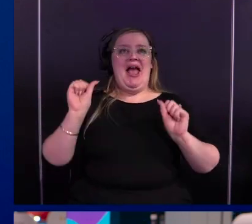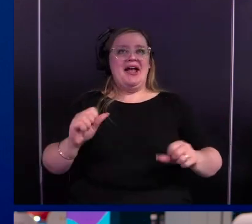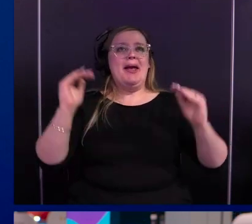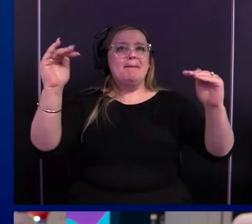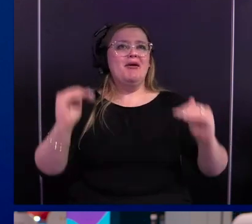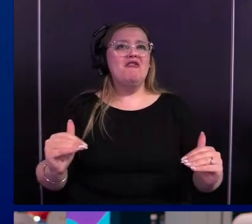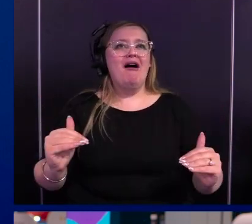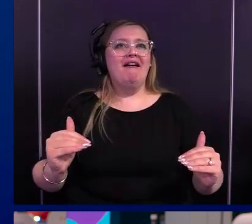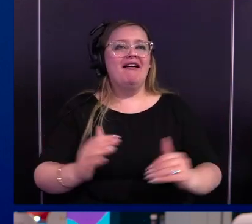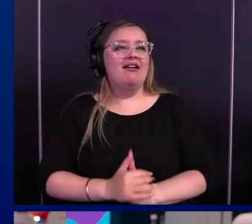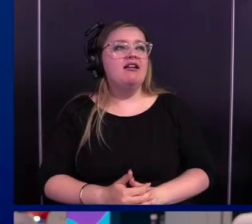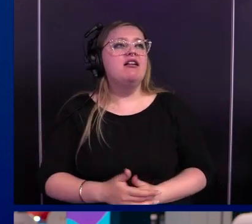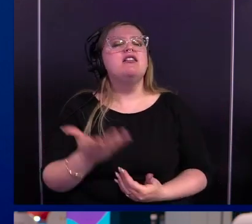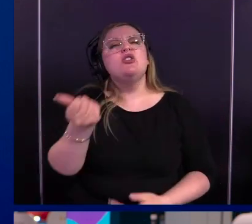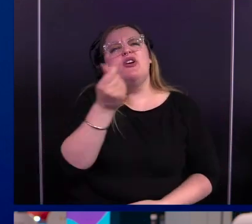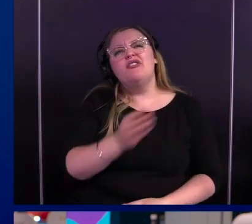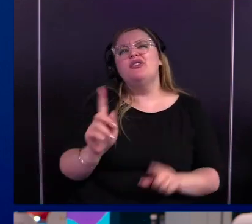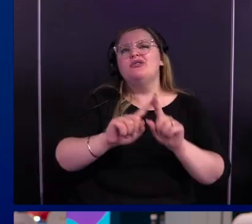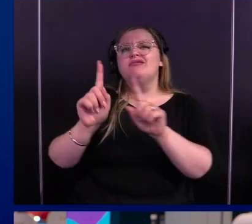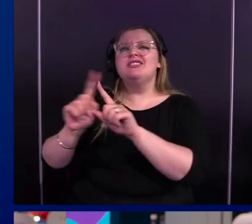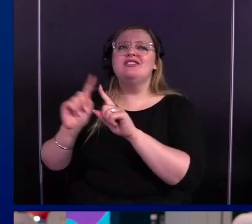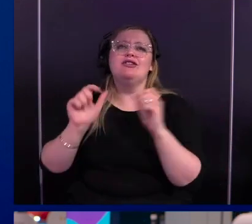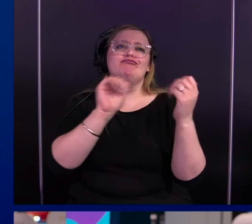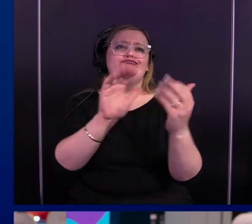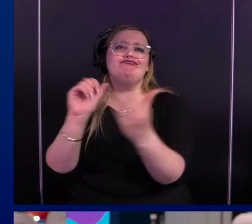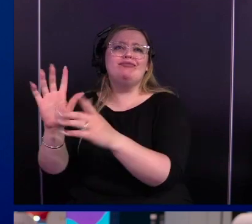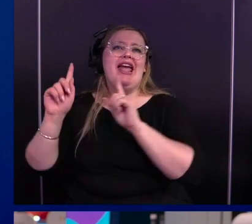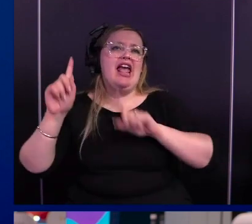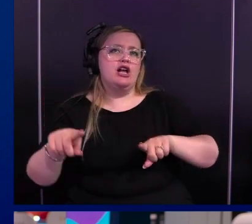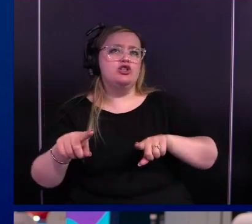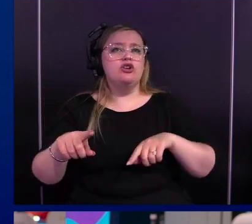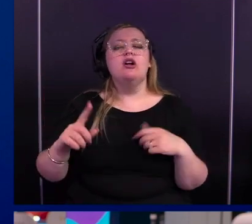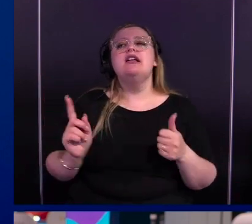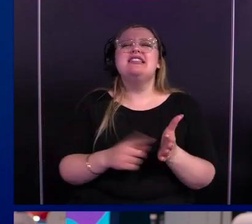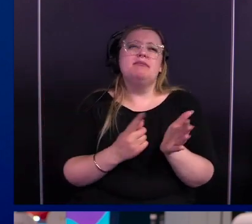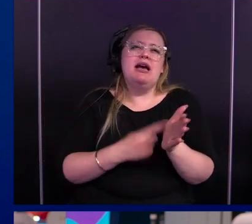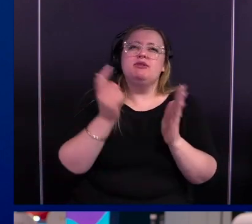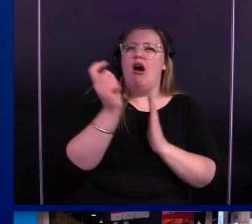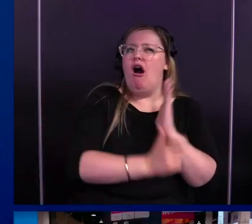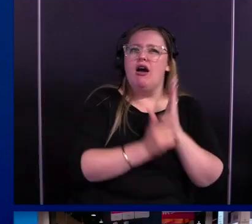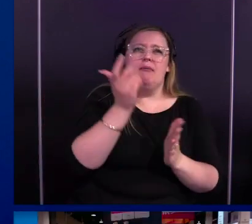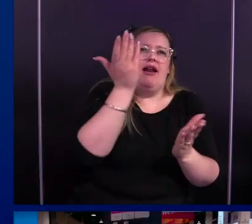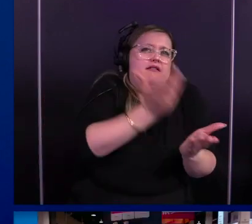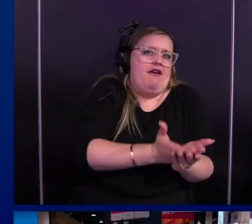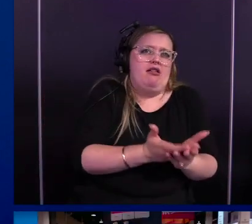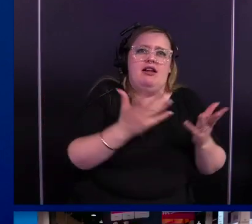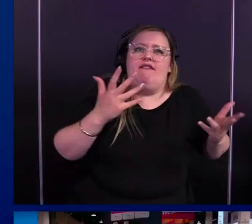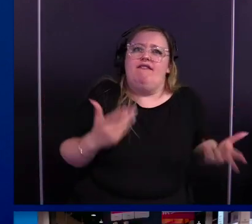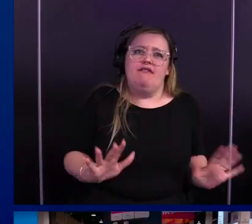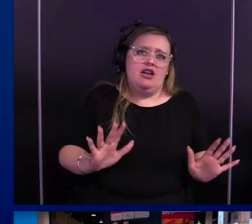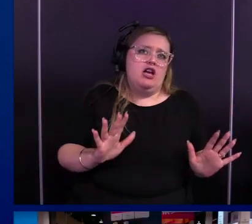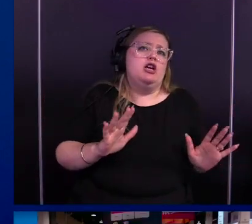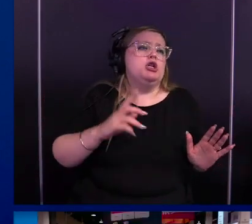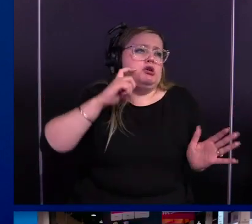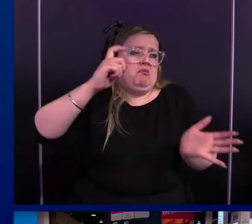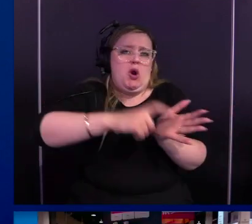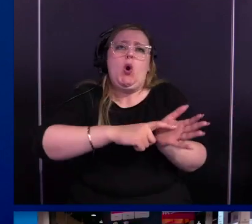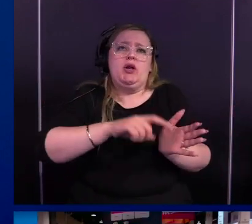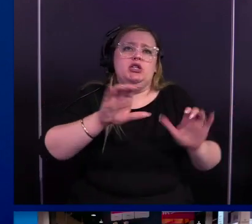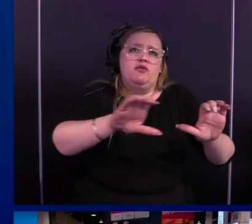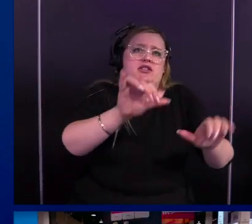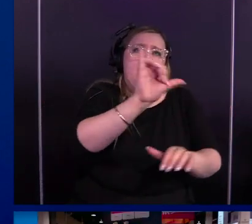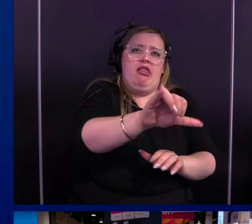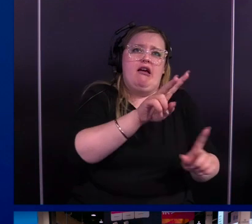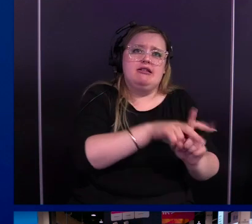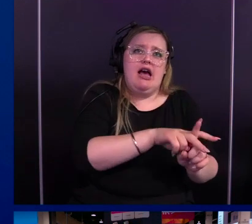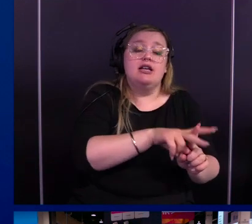that they can answer these questions. One is that there's something that's automatically validating that the thing has been done for that task, or there